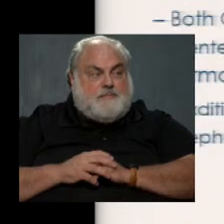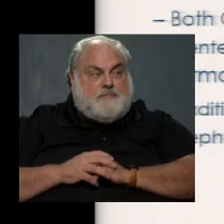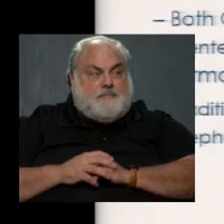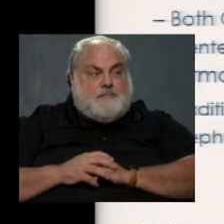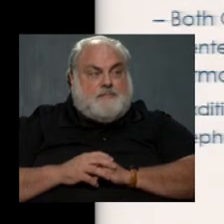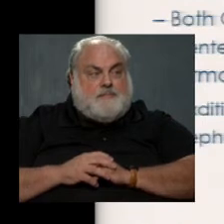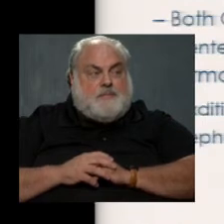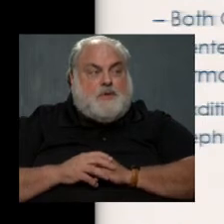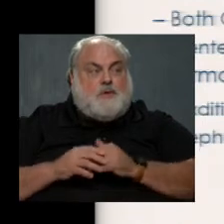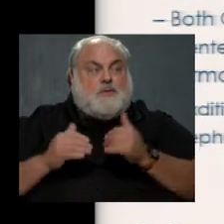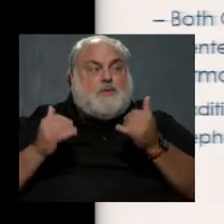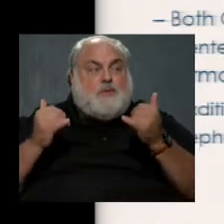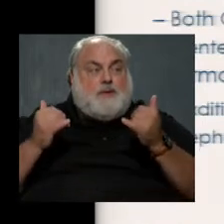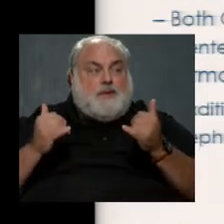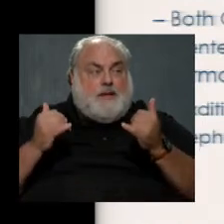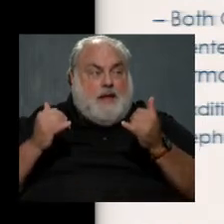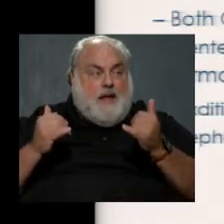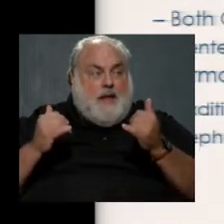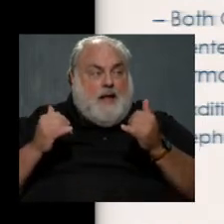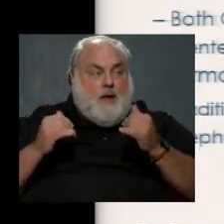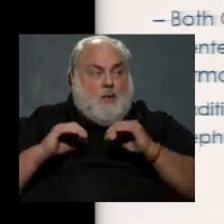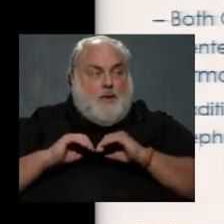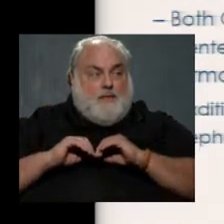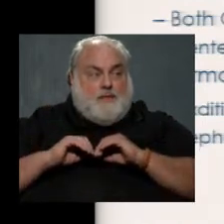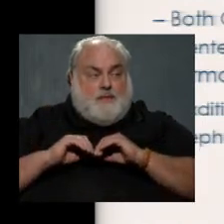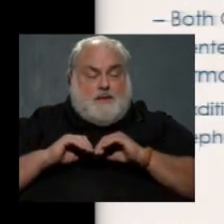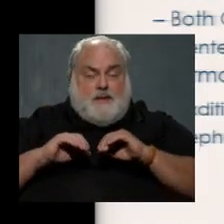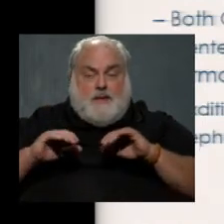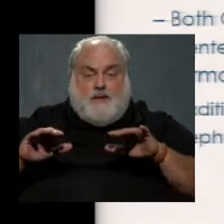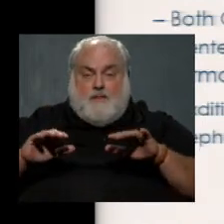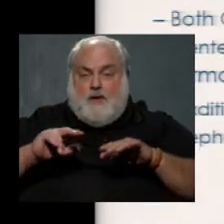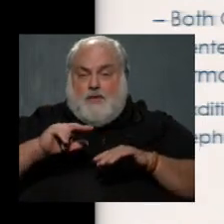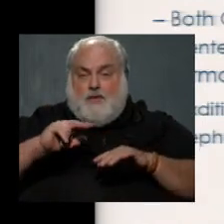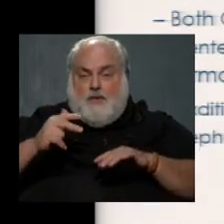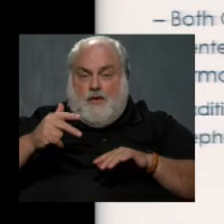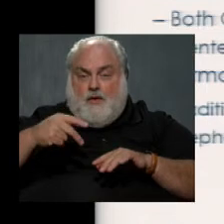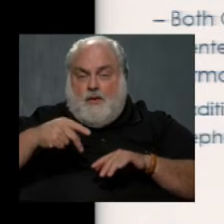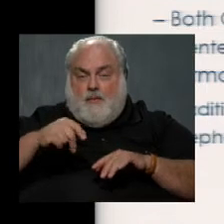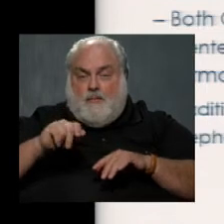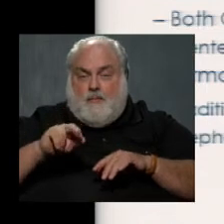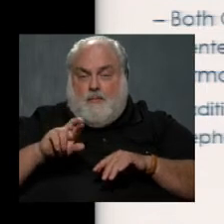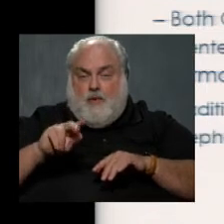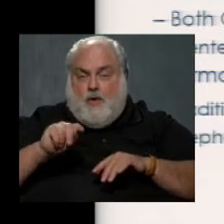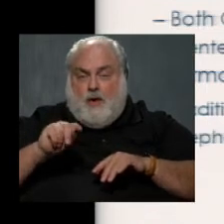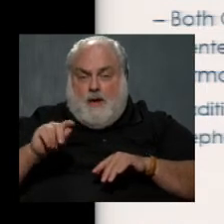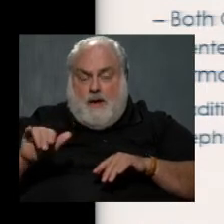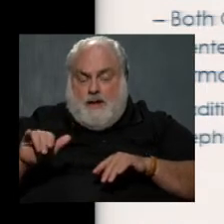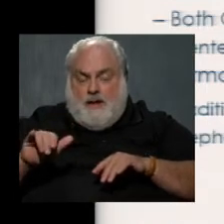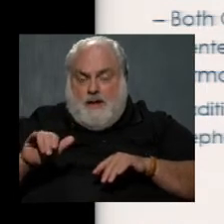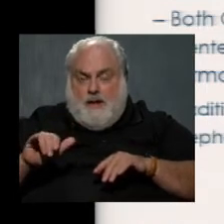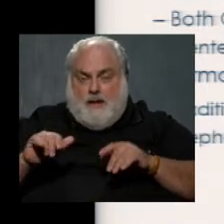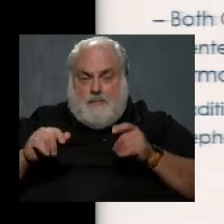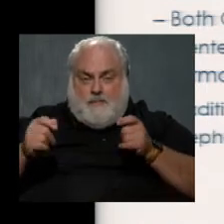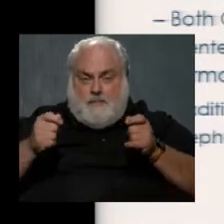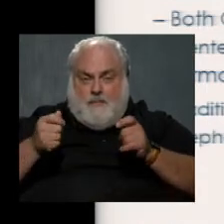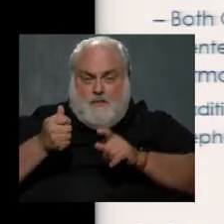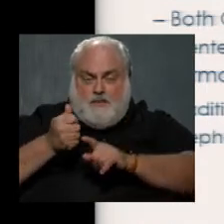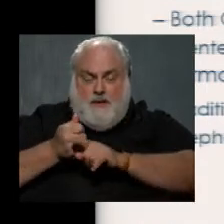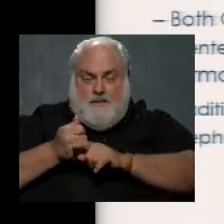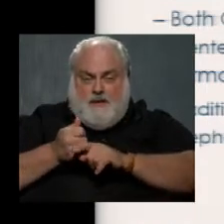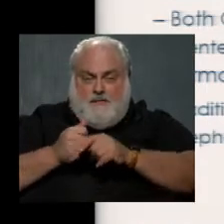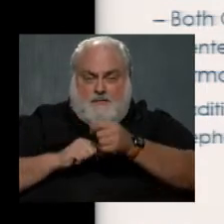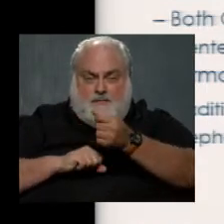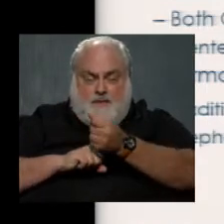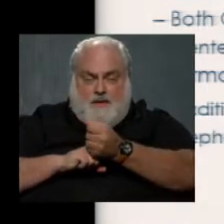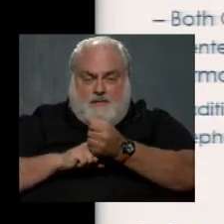So we are currently out to bid for third-party administration services or self-funding for the health